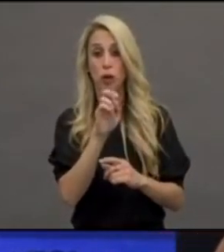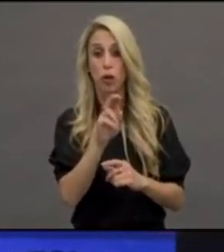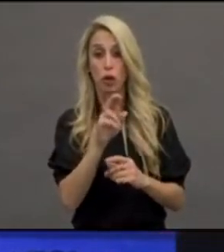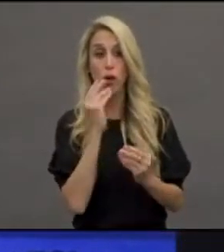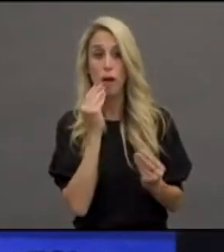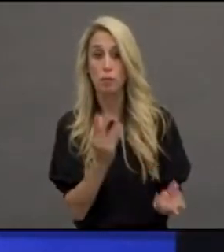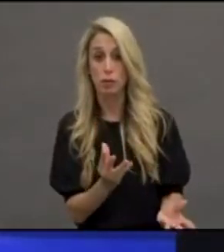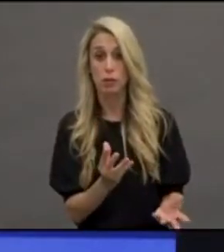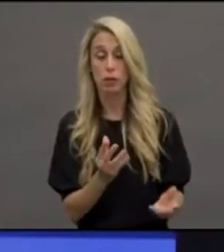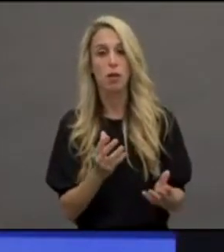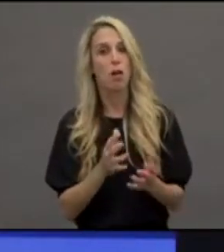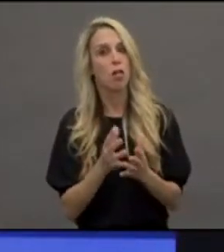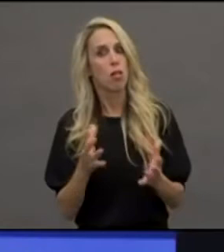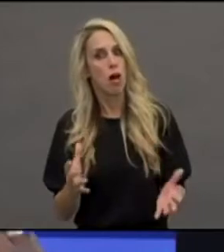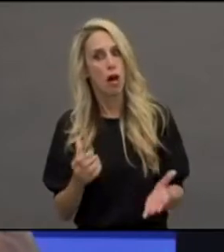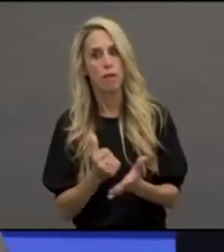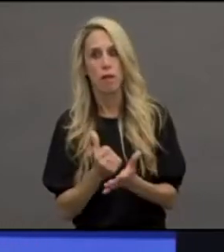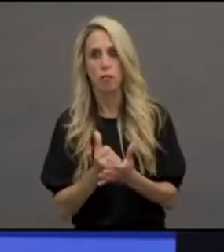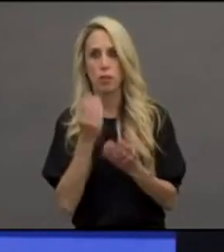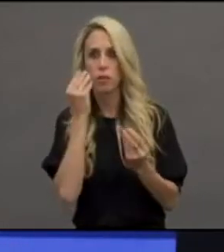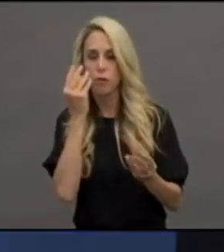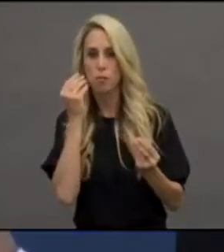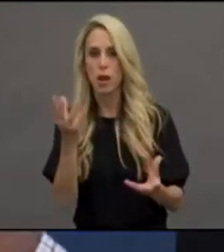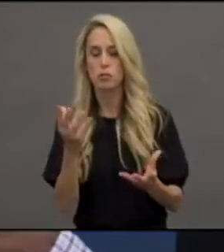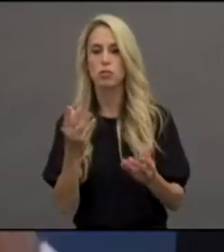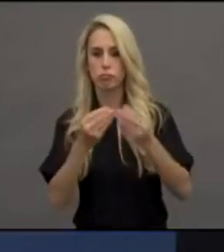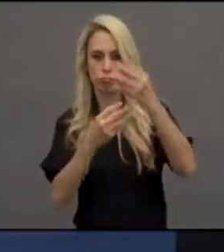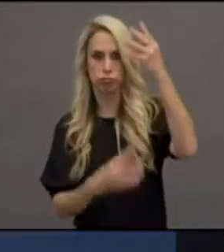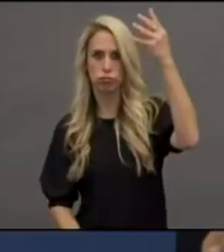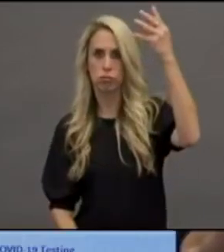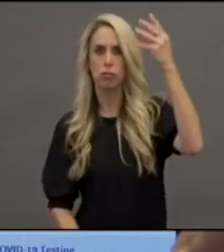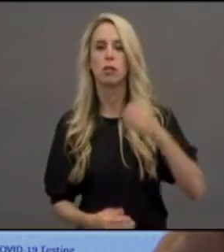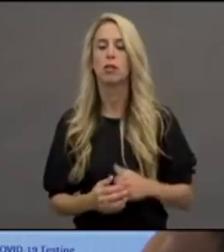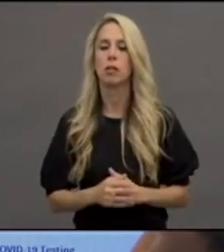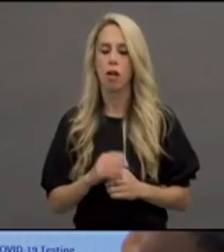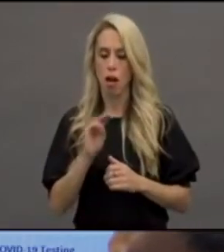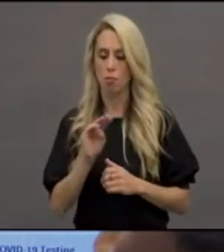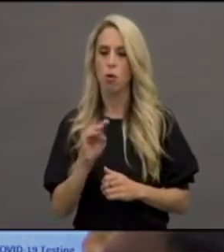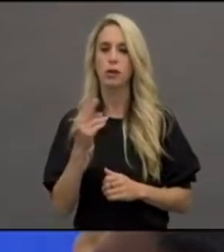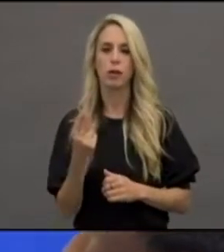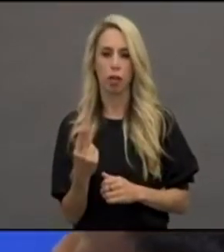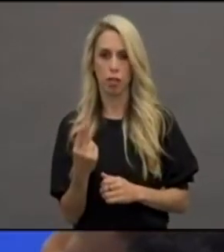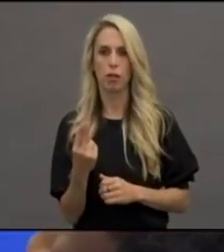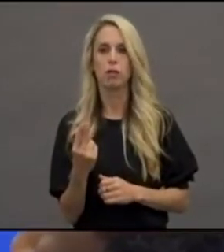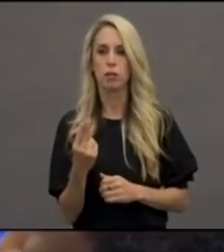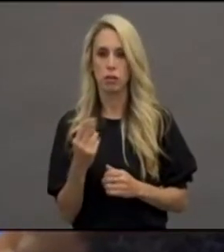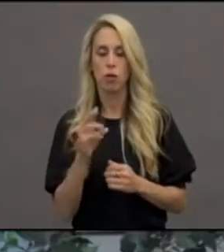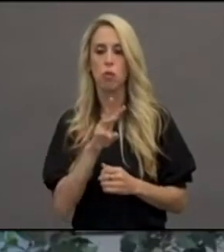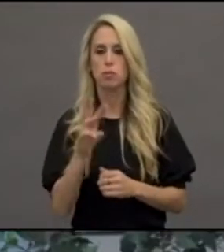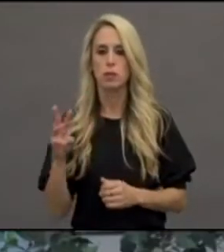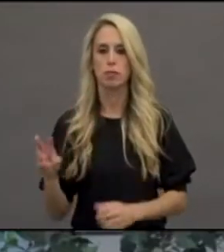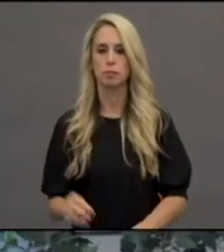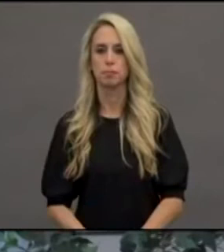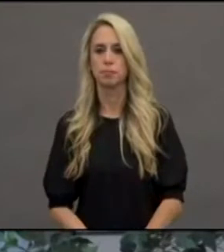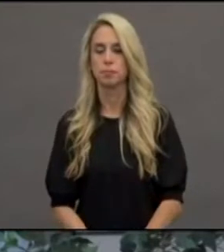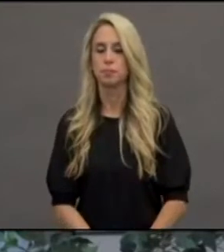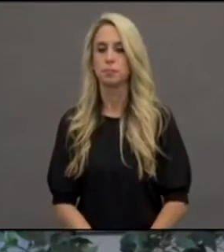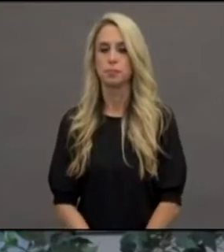lot of helpful information here on Morgan Hills website.